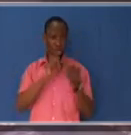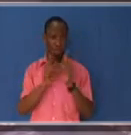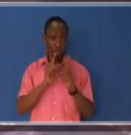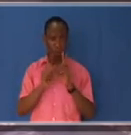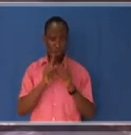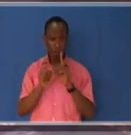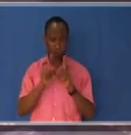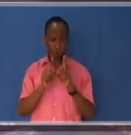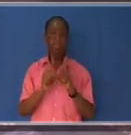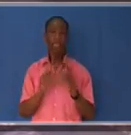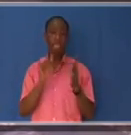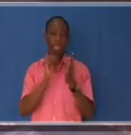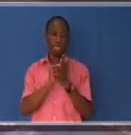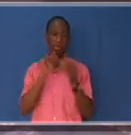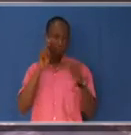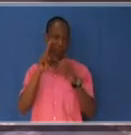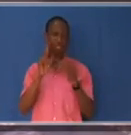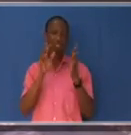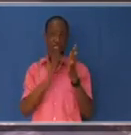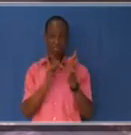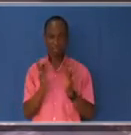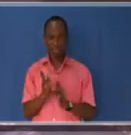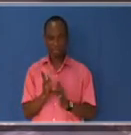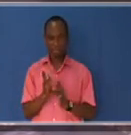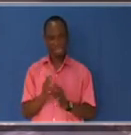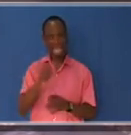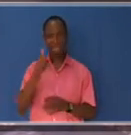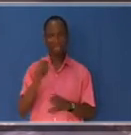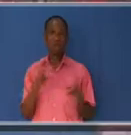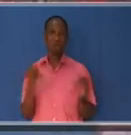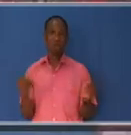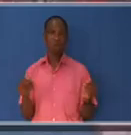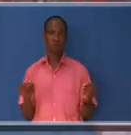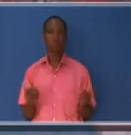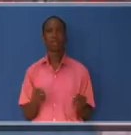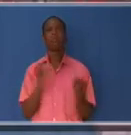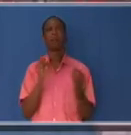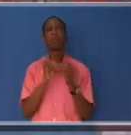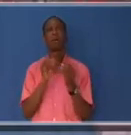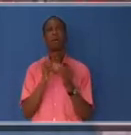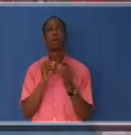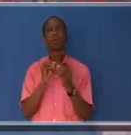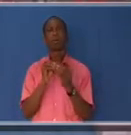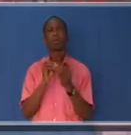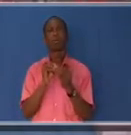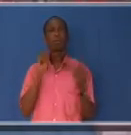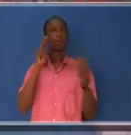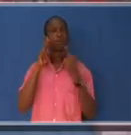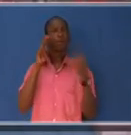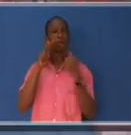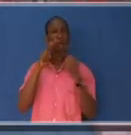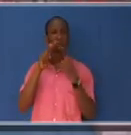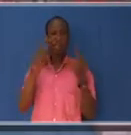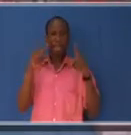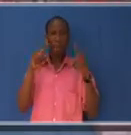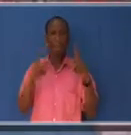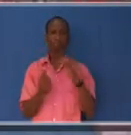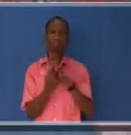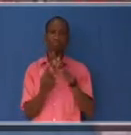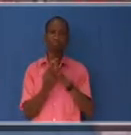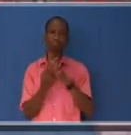by Samuel no won yina nanso na nye asem a efa omu bia ho na efa ye na